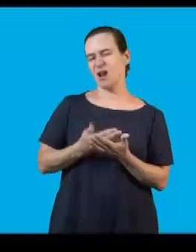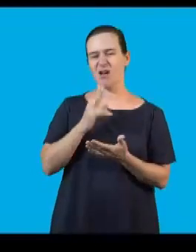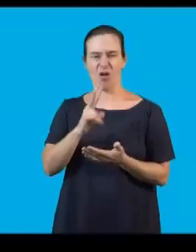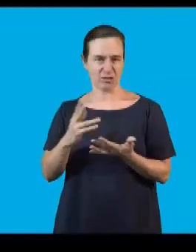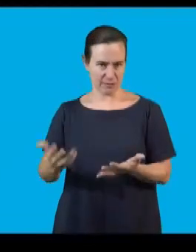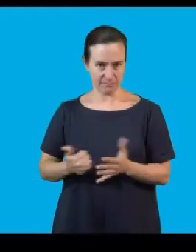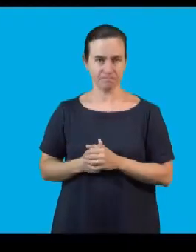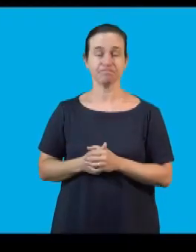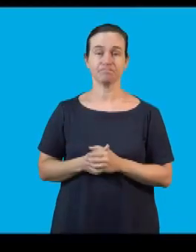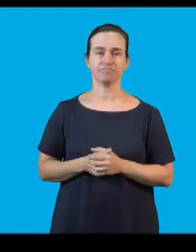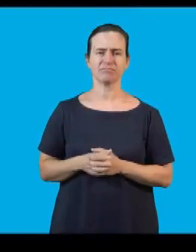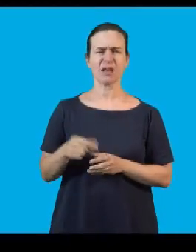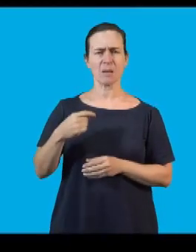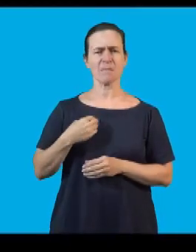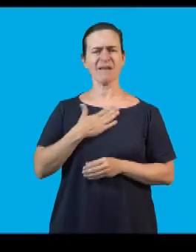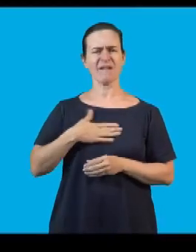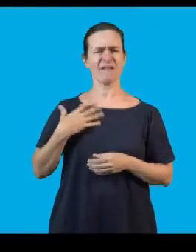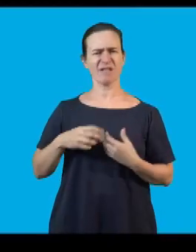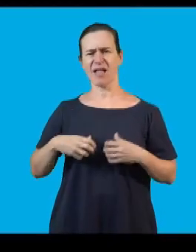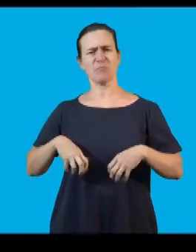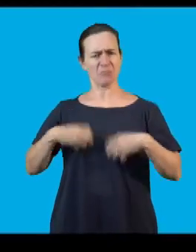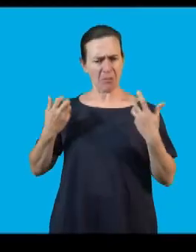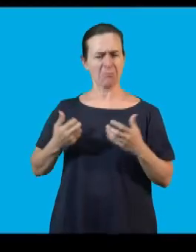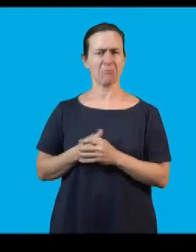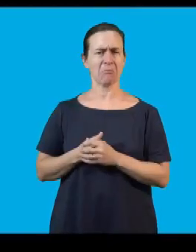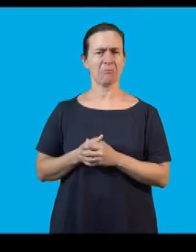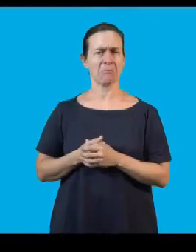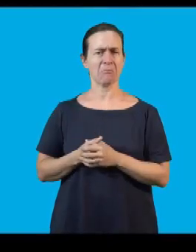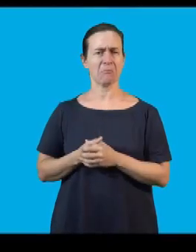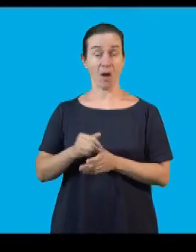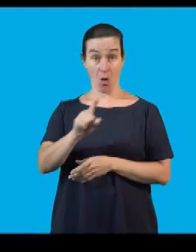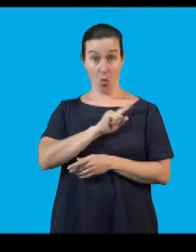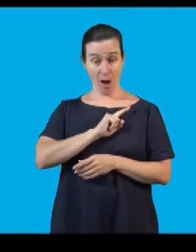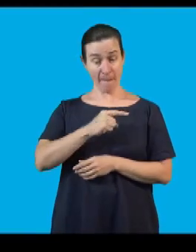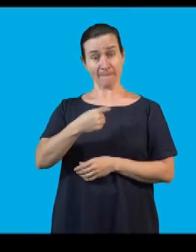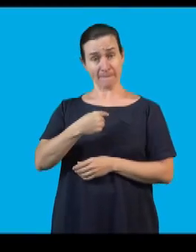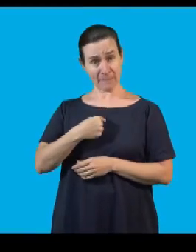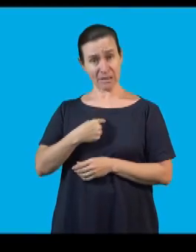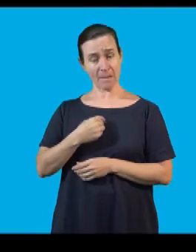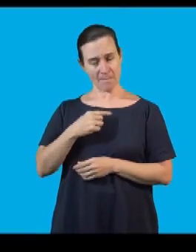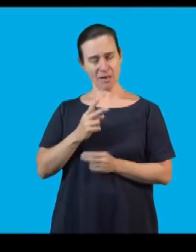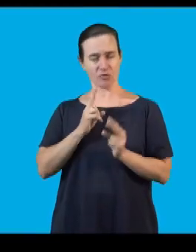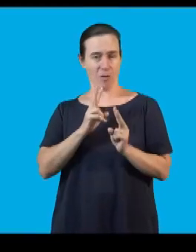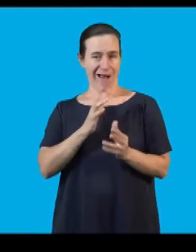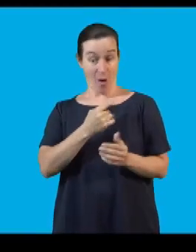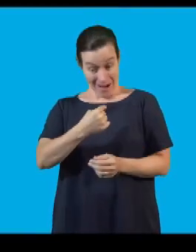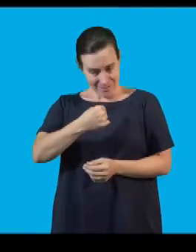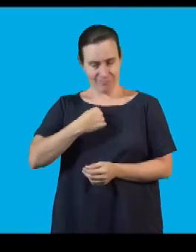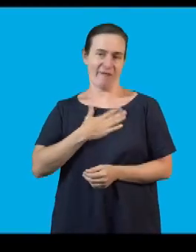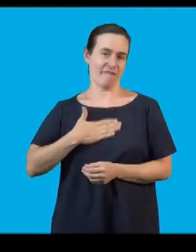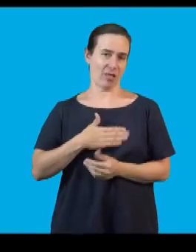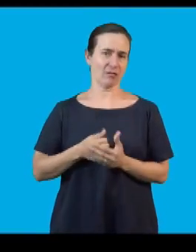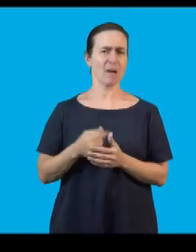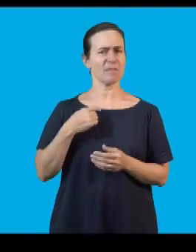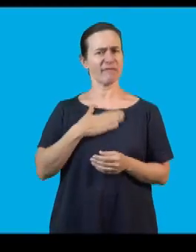at our response. The solution says, I feel angry, because remember, you as the reader, you need to respond about how